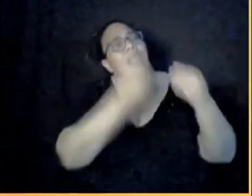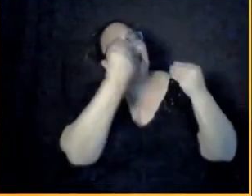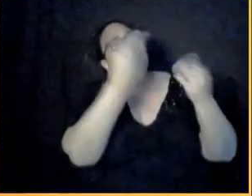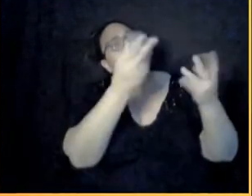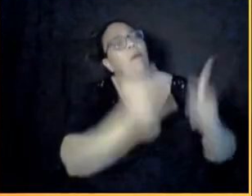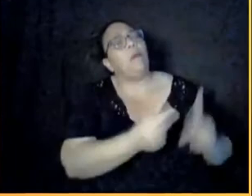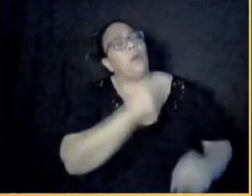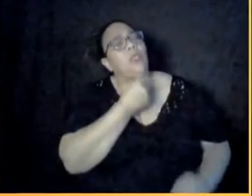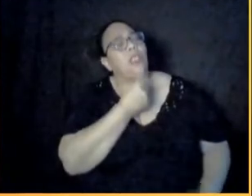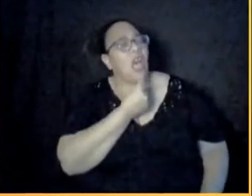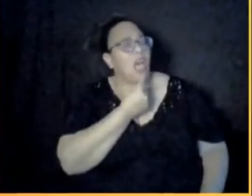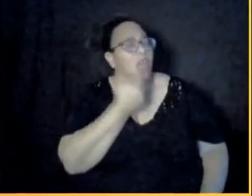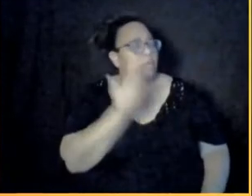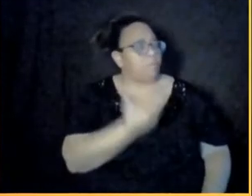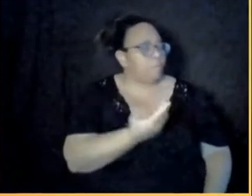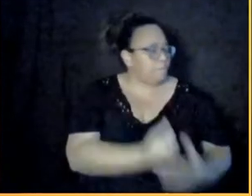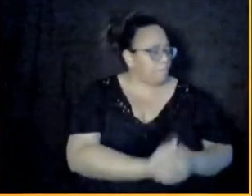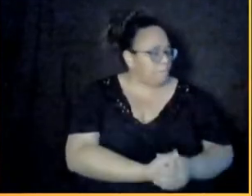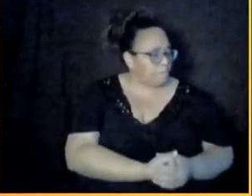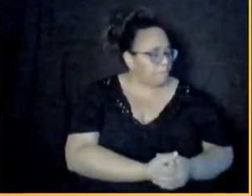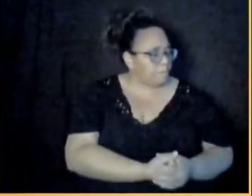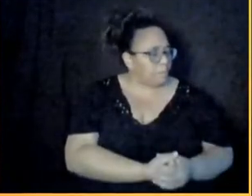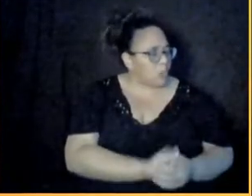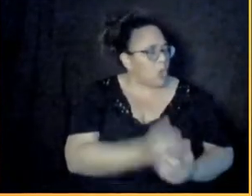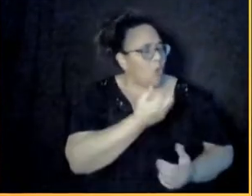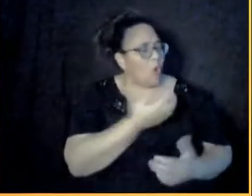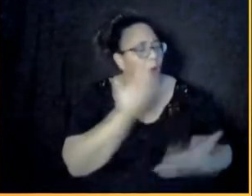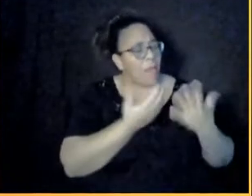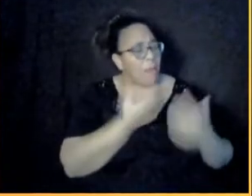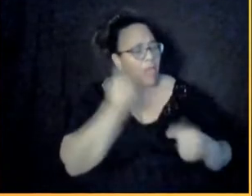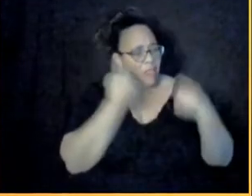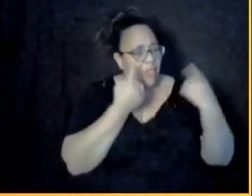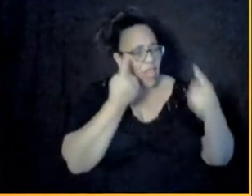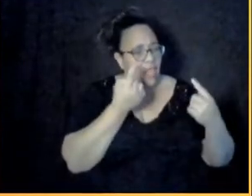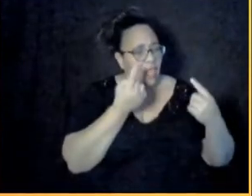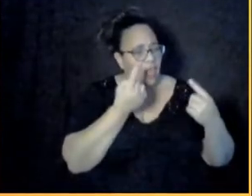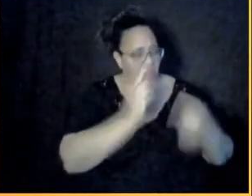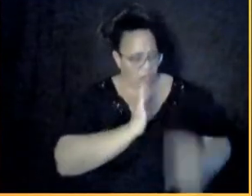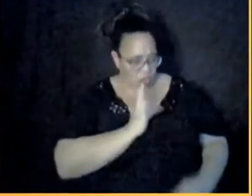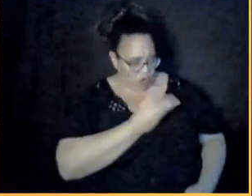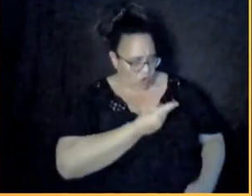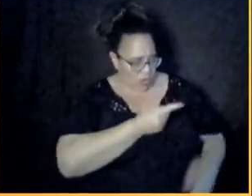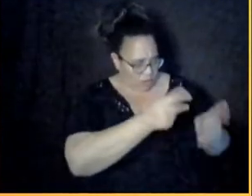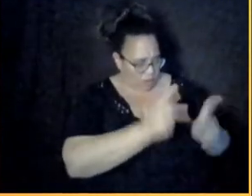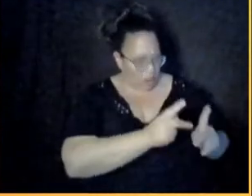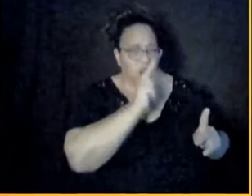say or act as if trans people aren't connected to people who love them,